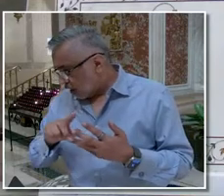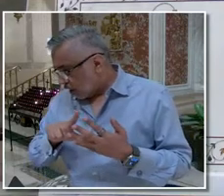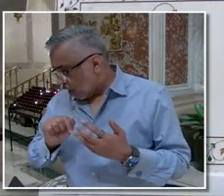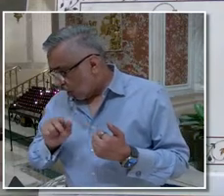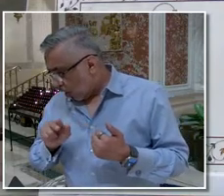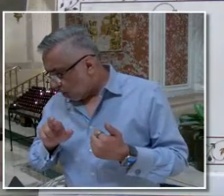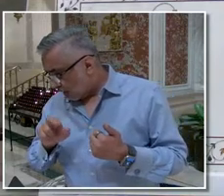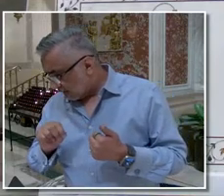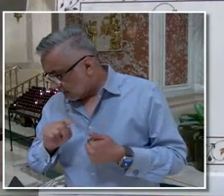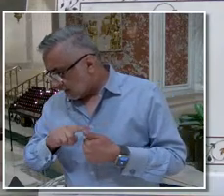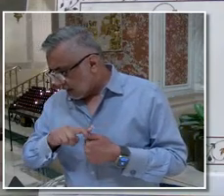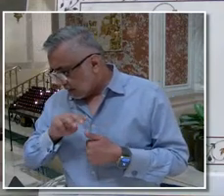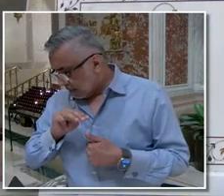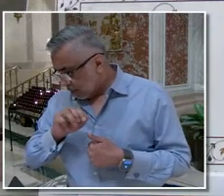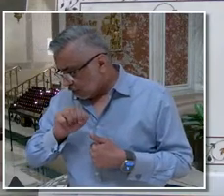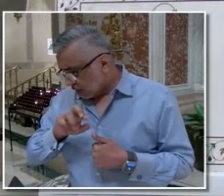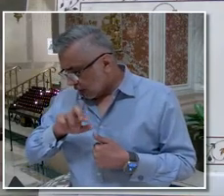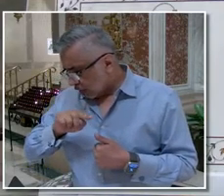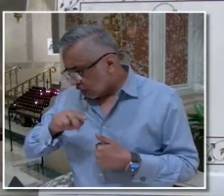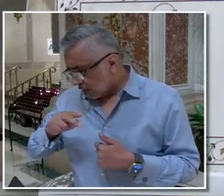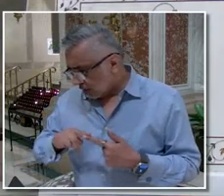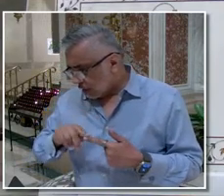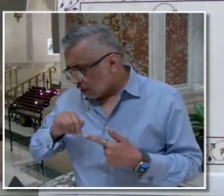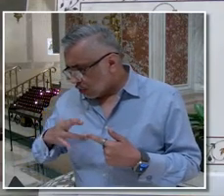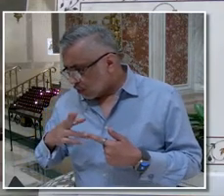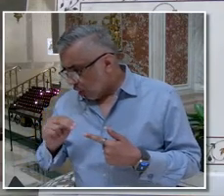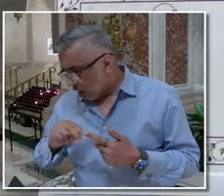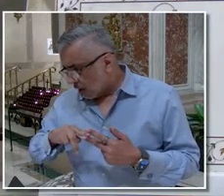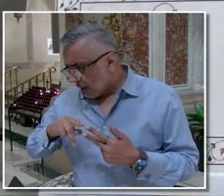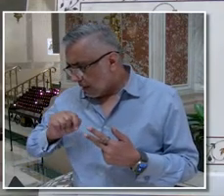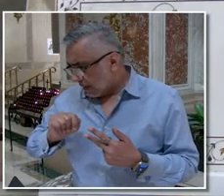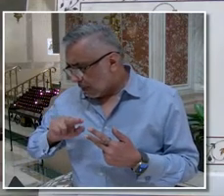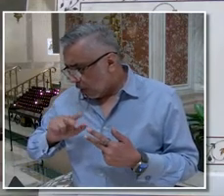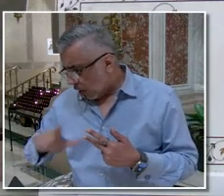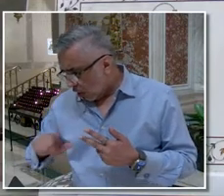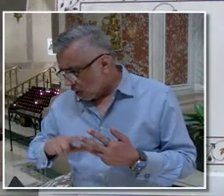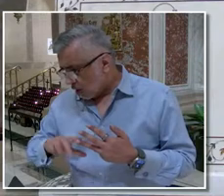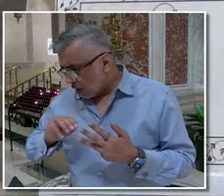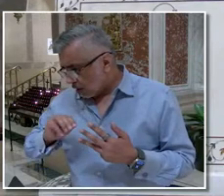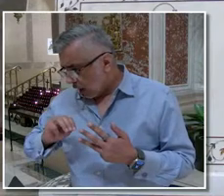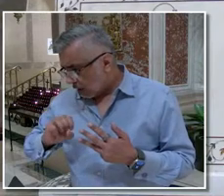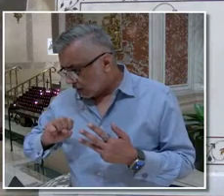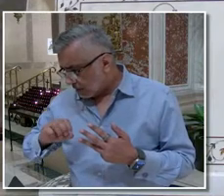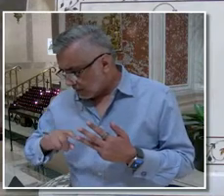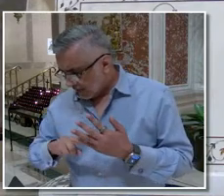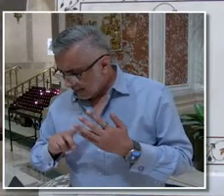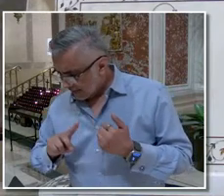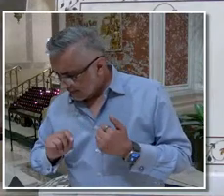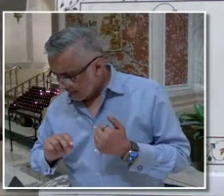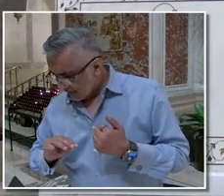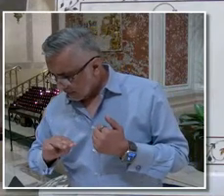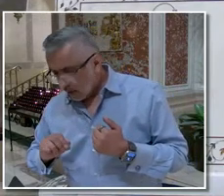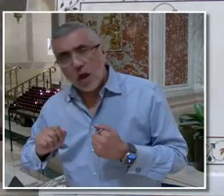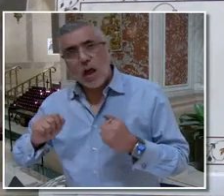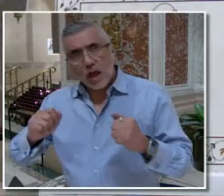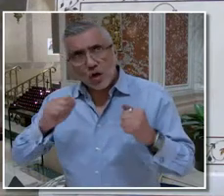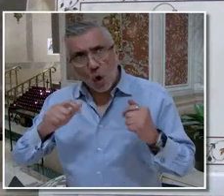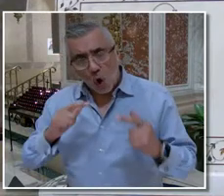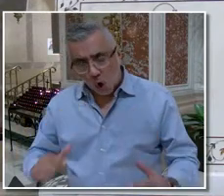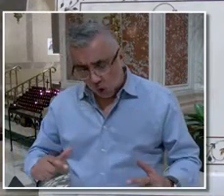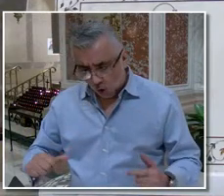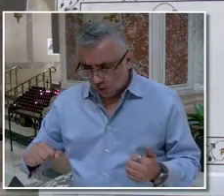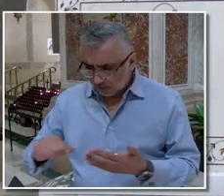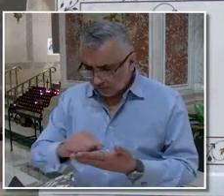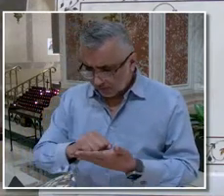Lawrence, Chrysogonus, John and Paul, Cosmas and Damian, and all your